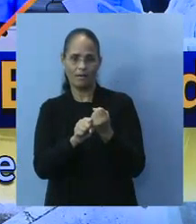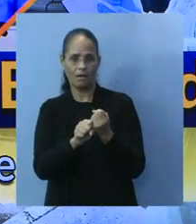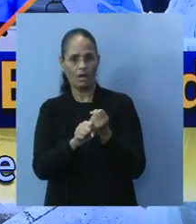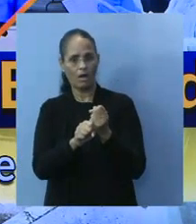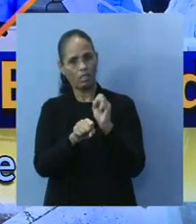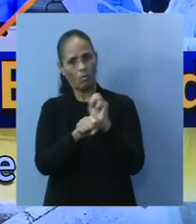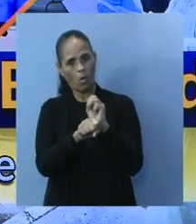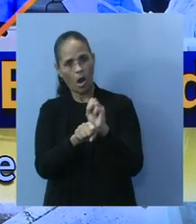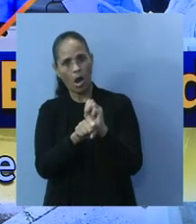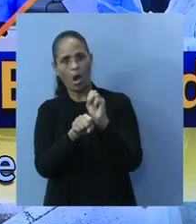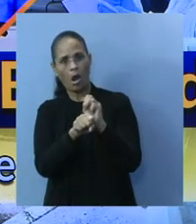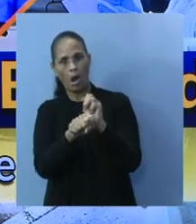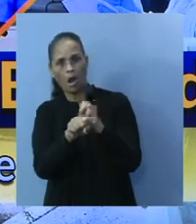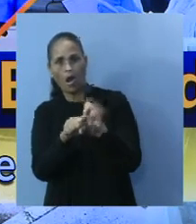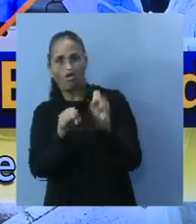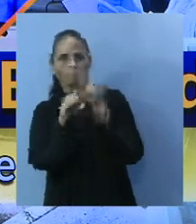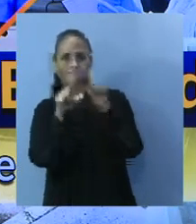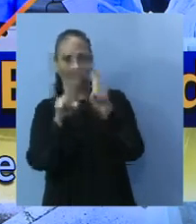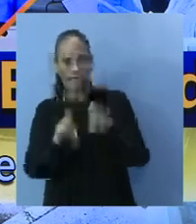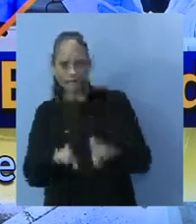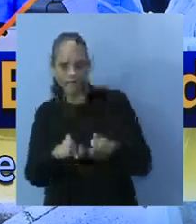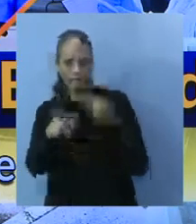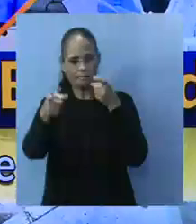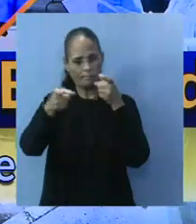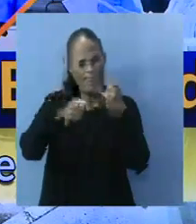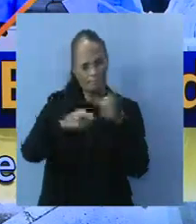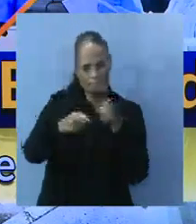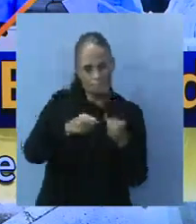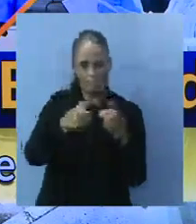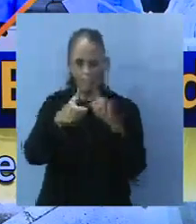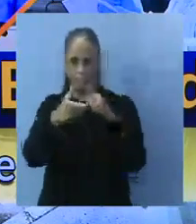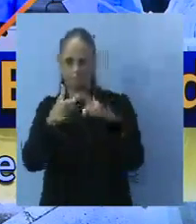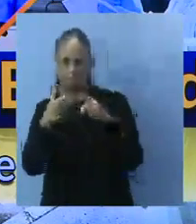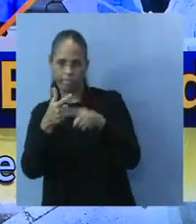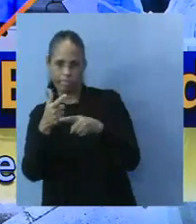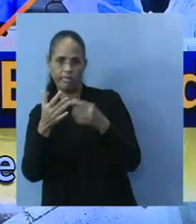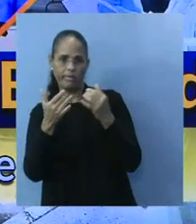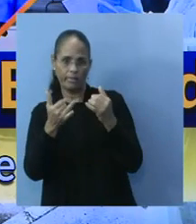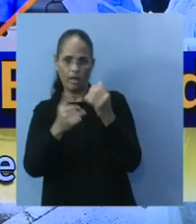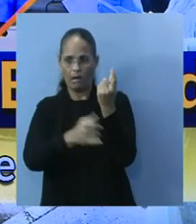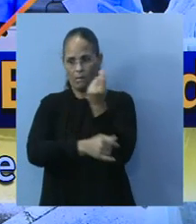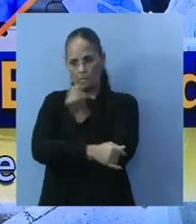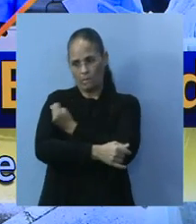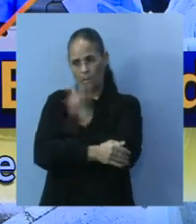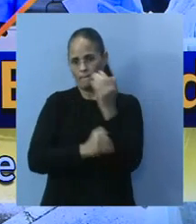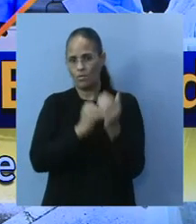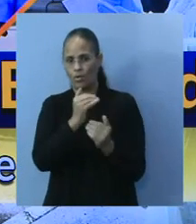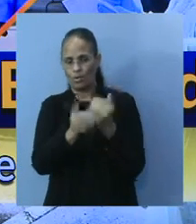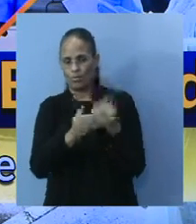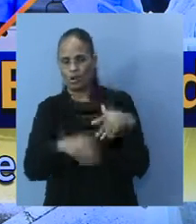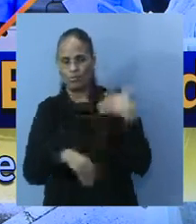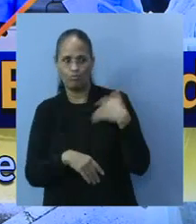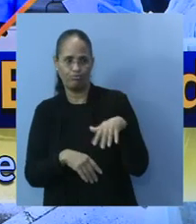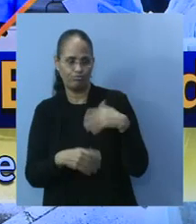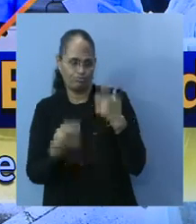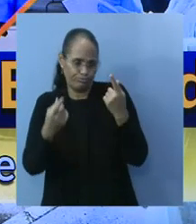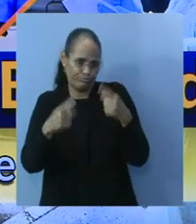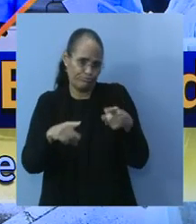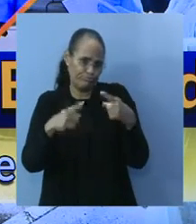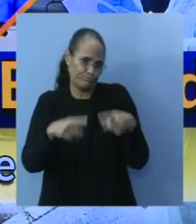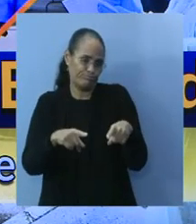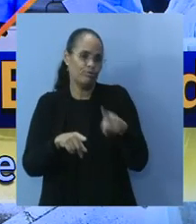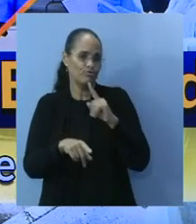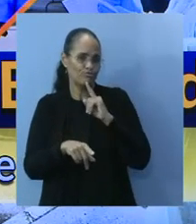through scaling up of testing, managing various items, and now moving through to a vaccination program. The work that has happened is